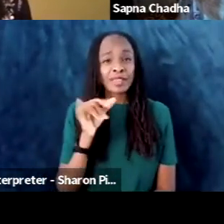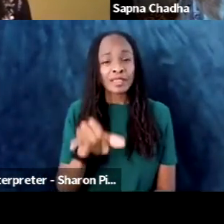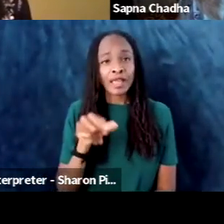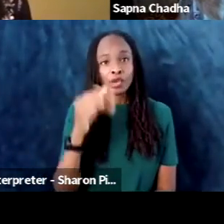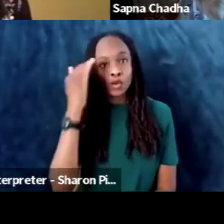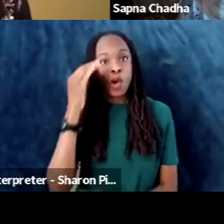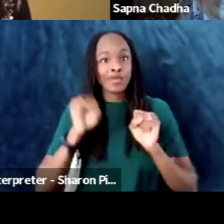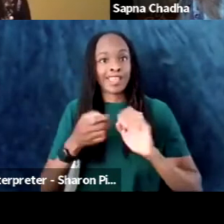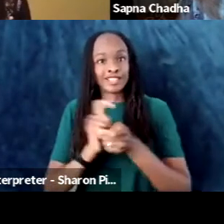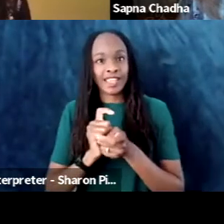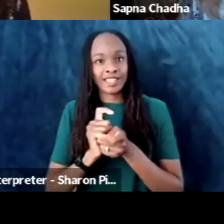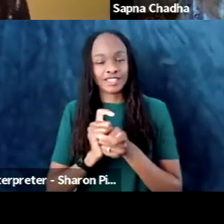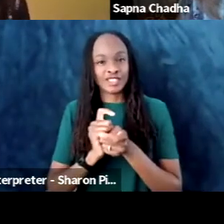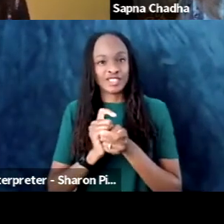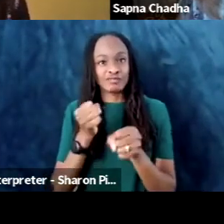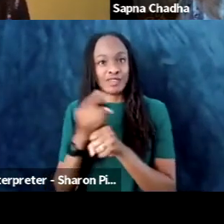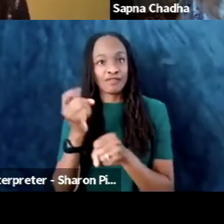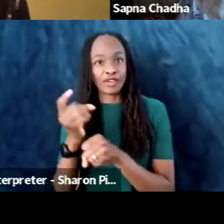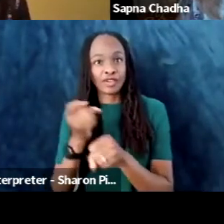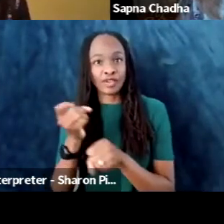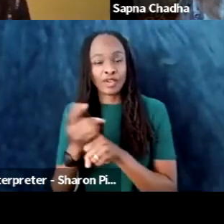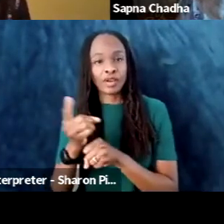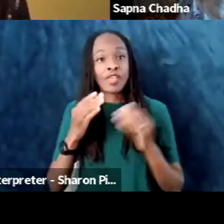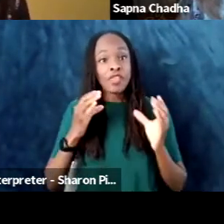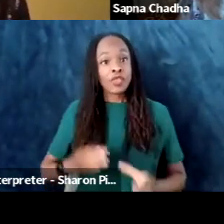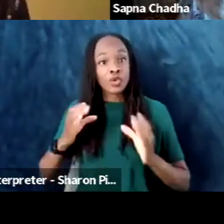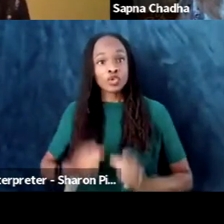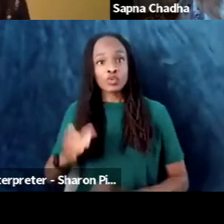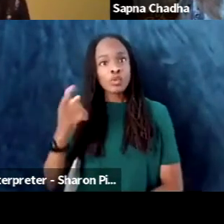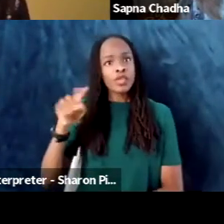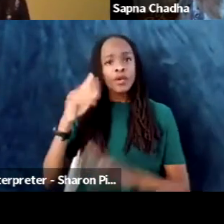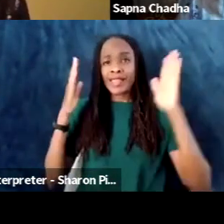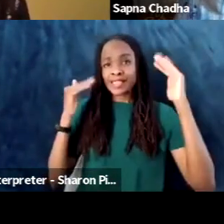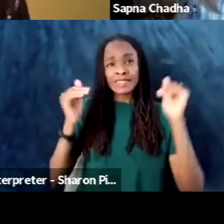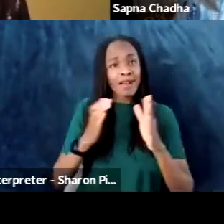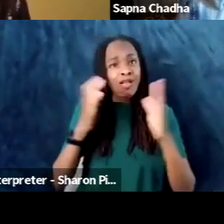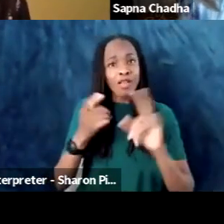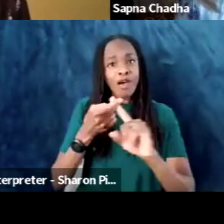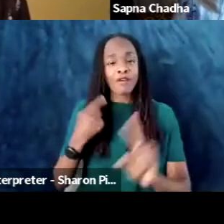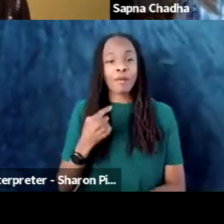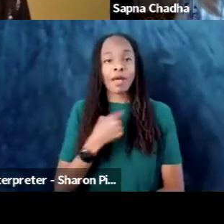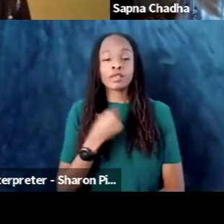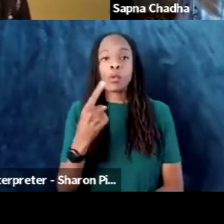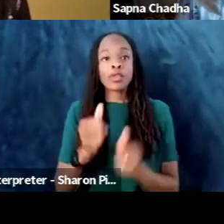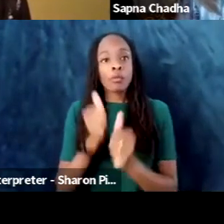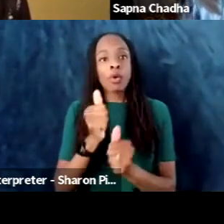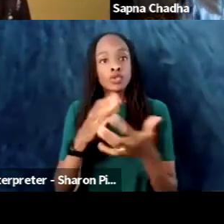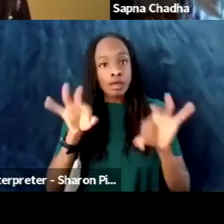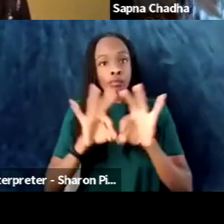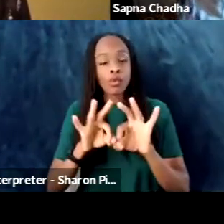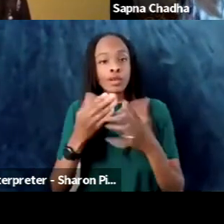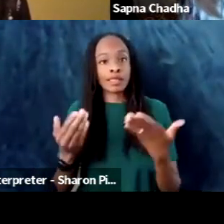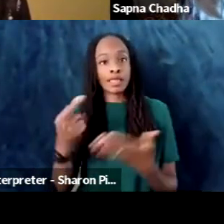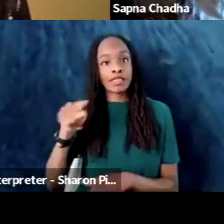can change from year to year. The consumer, as you said, is expecting a lot from us. And one of the most important things they're expecting from